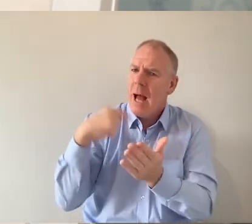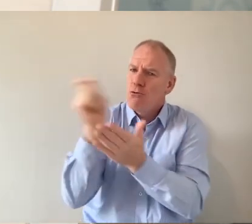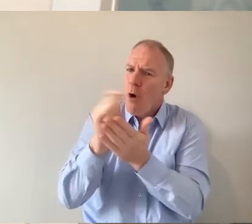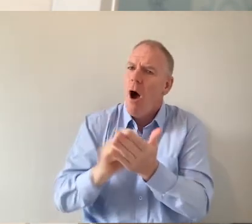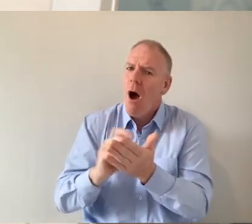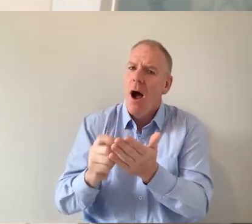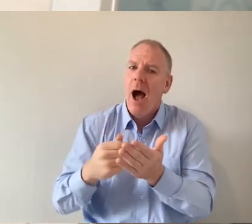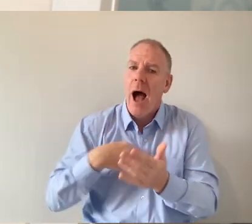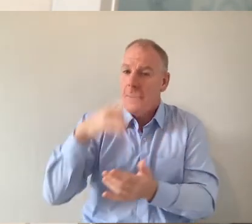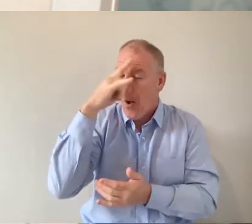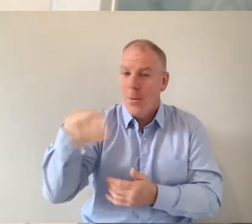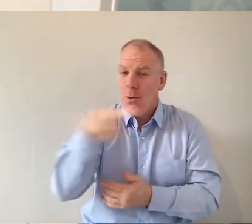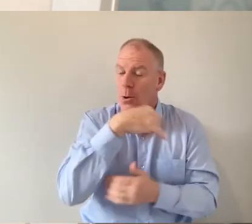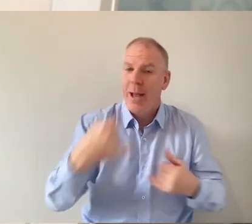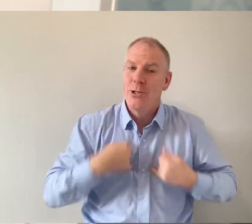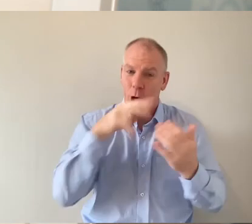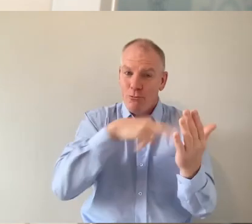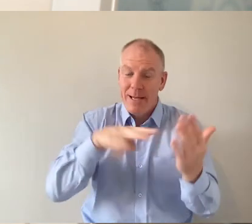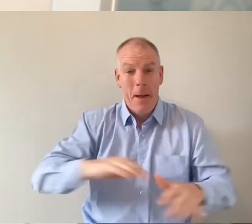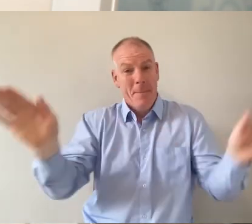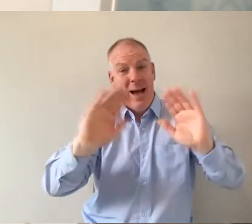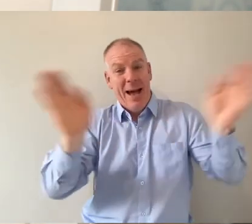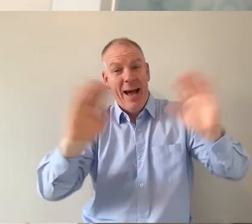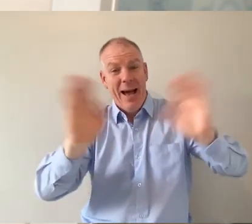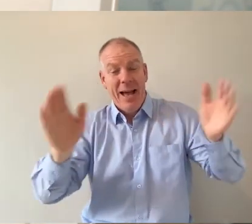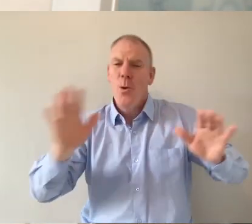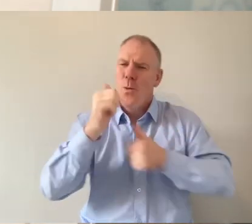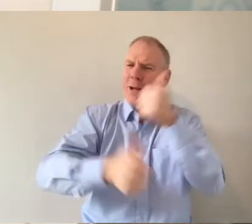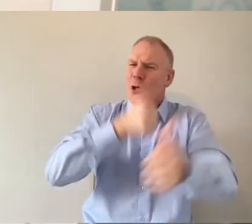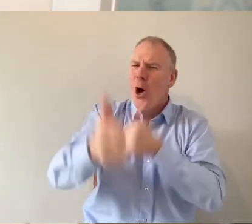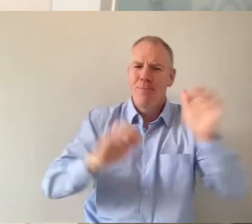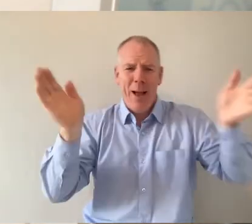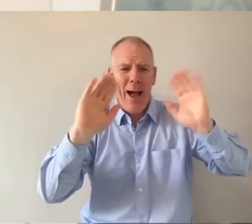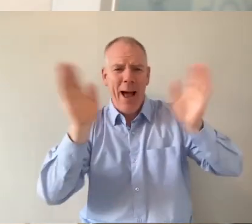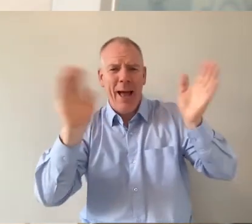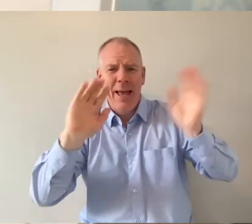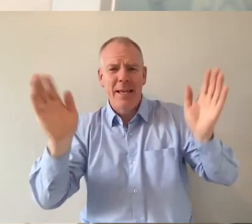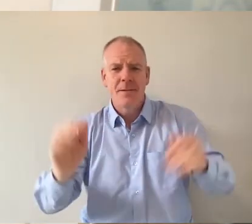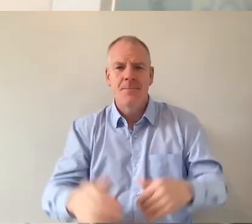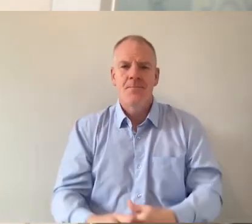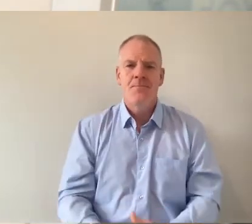I hope you enjoy it. See you guys. Well done, everybody. Bye.